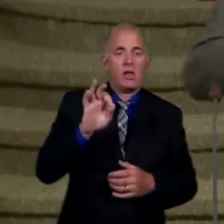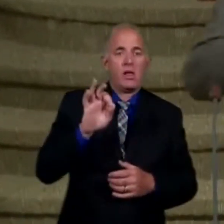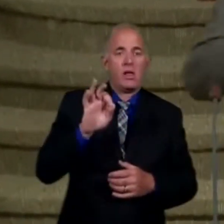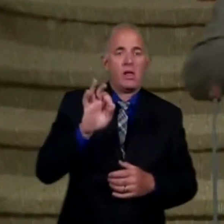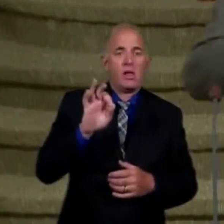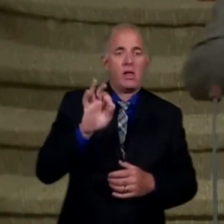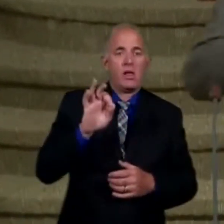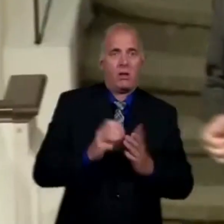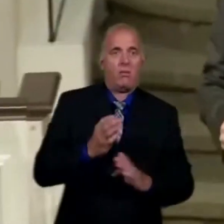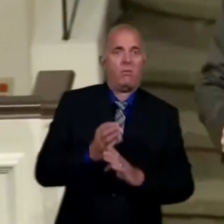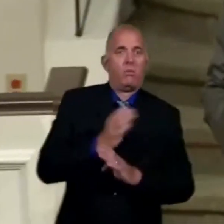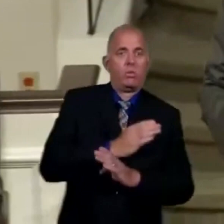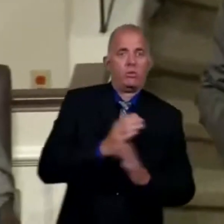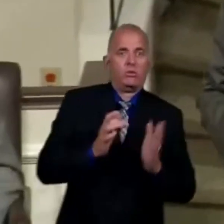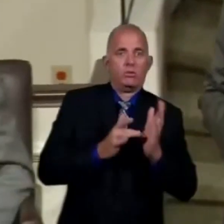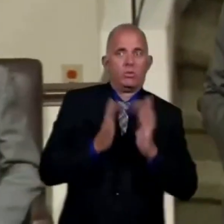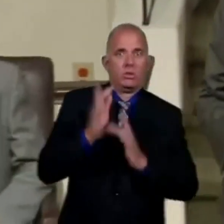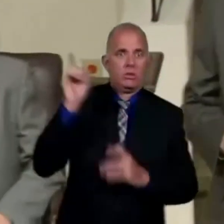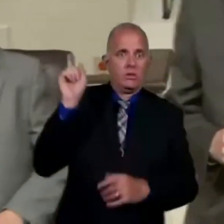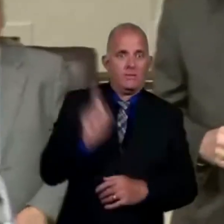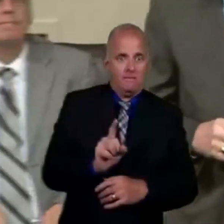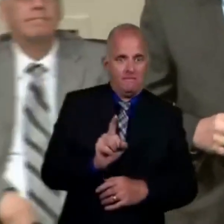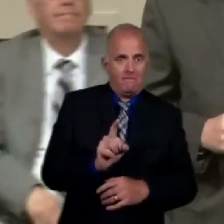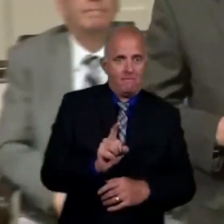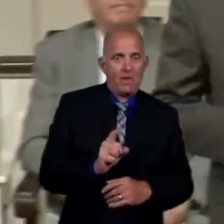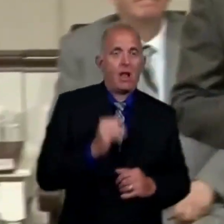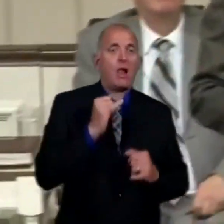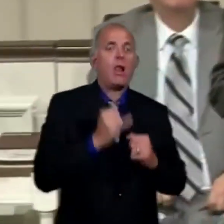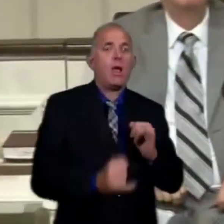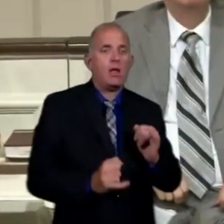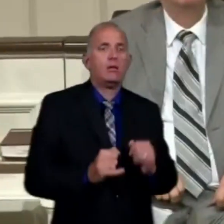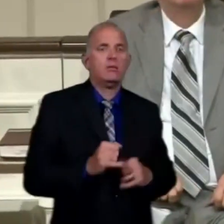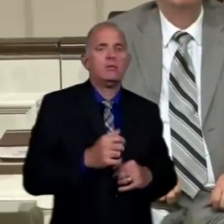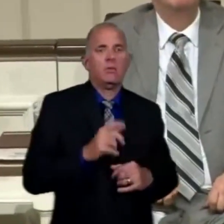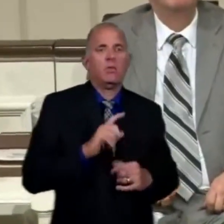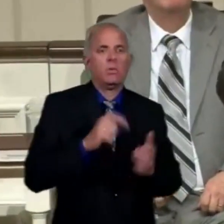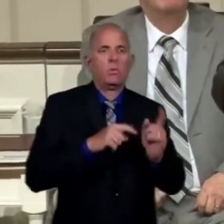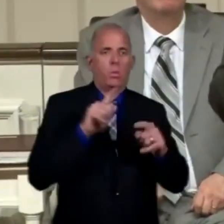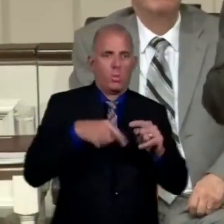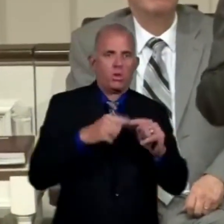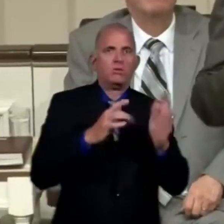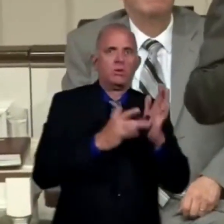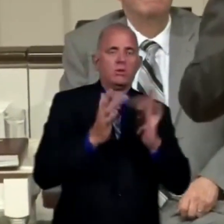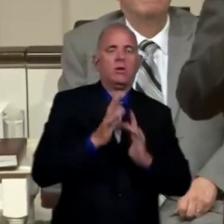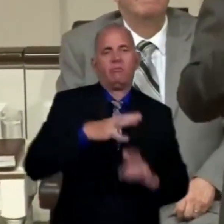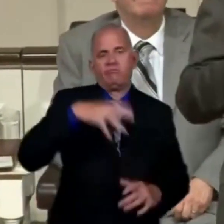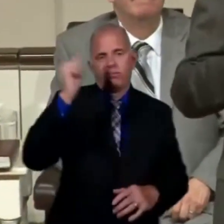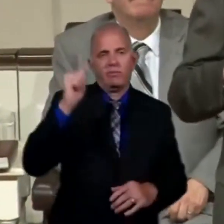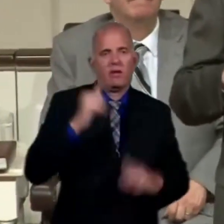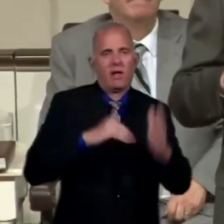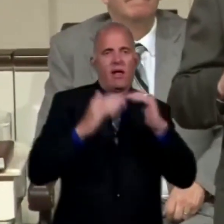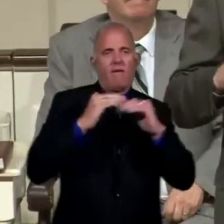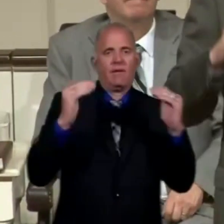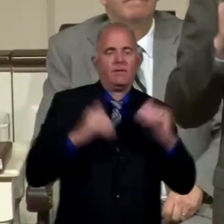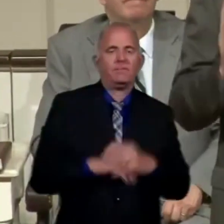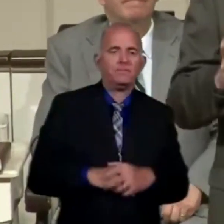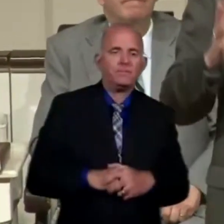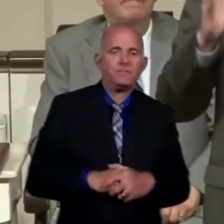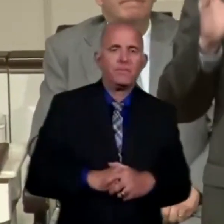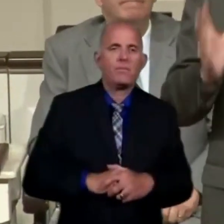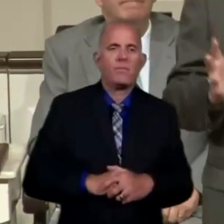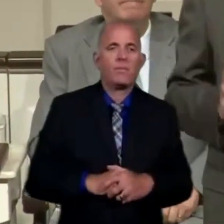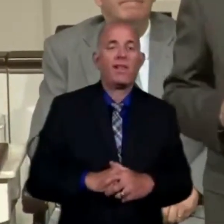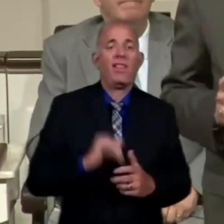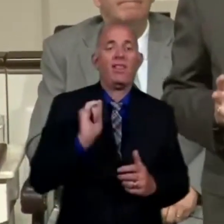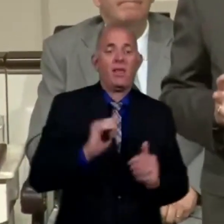last 27 were written after Jesus went back to heaven. But the book of Romans, someone says, it's the book that